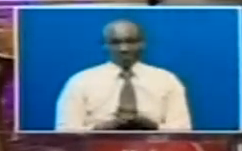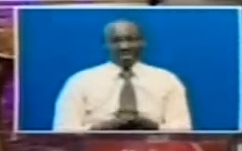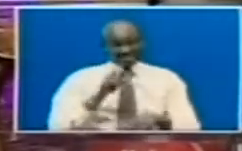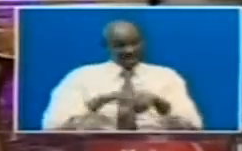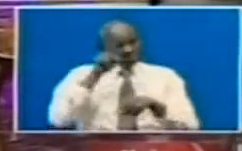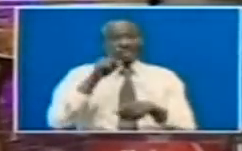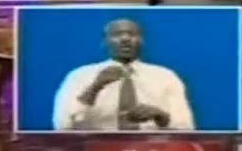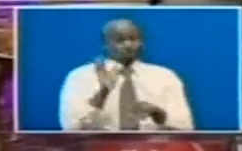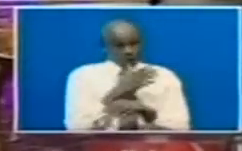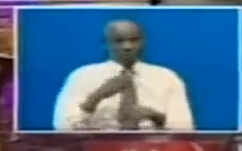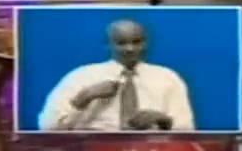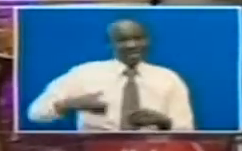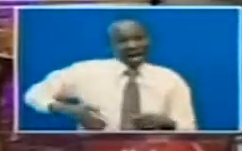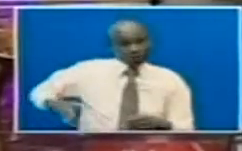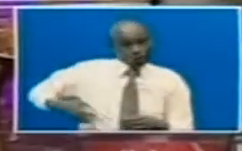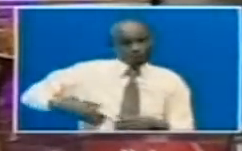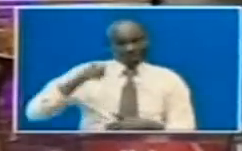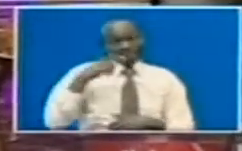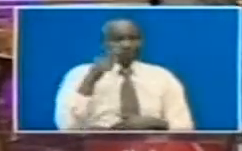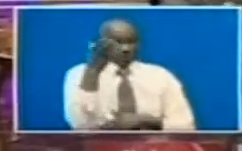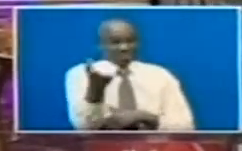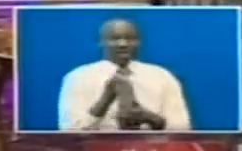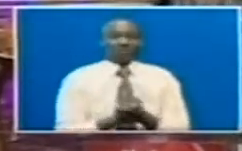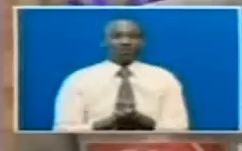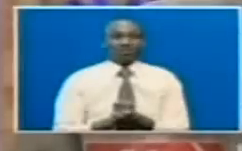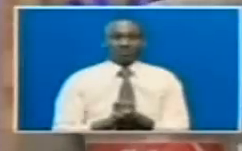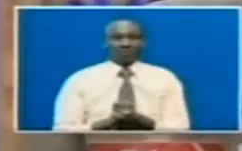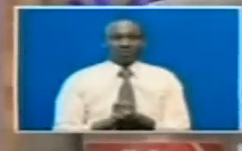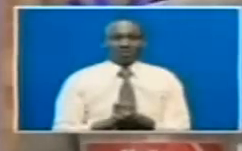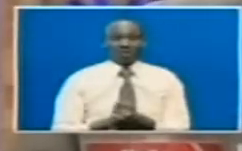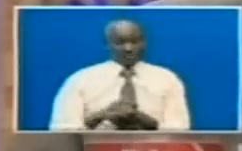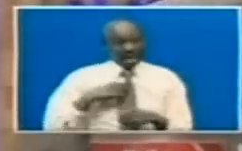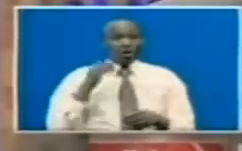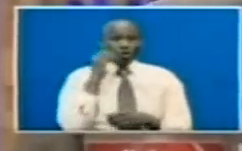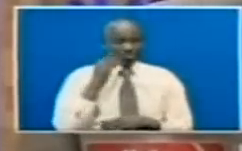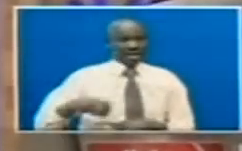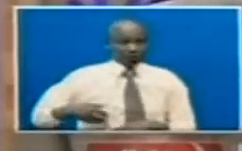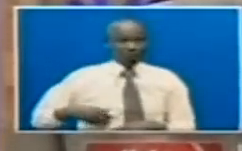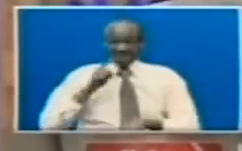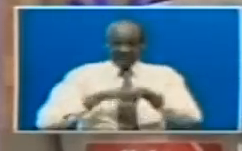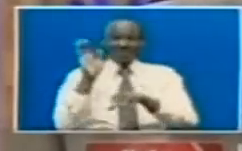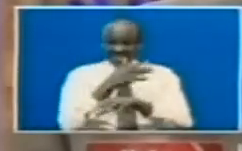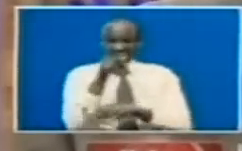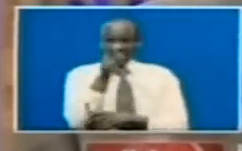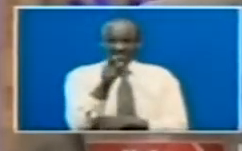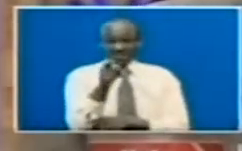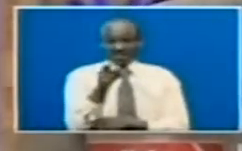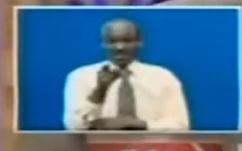Gatundu na PC Buru, the provincial commissioner. Yes, Buru, yes. He took me to Gatundu. When I sang that song,